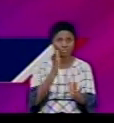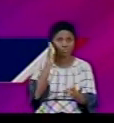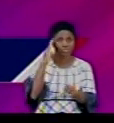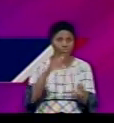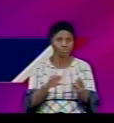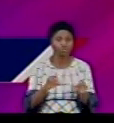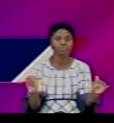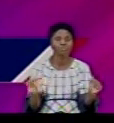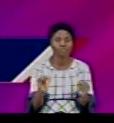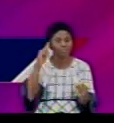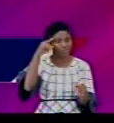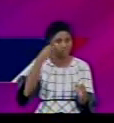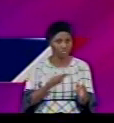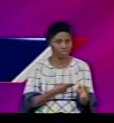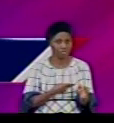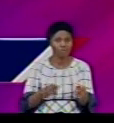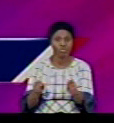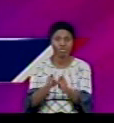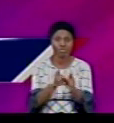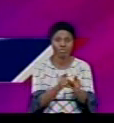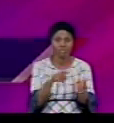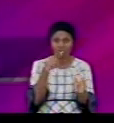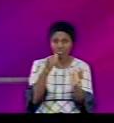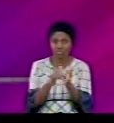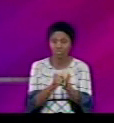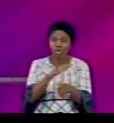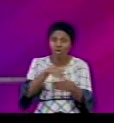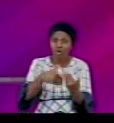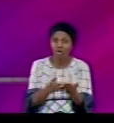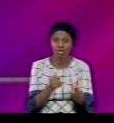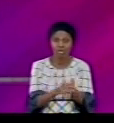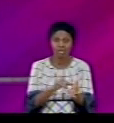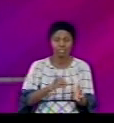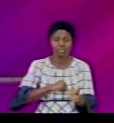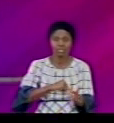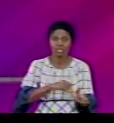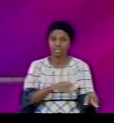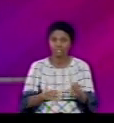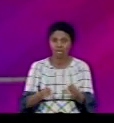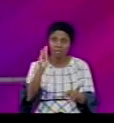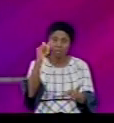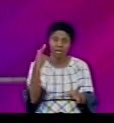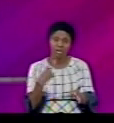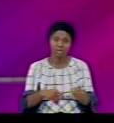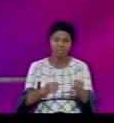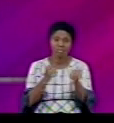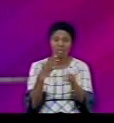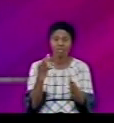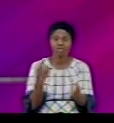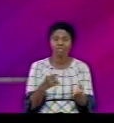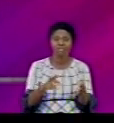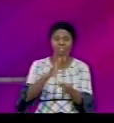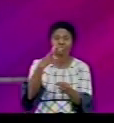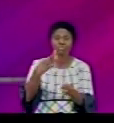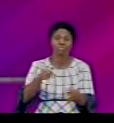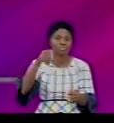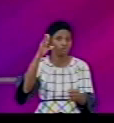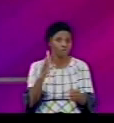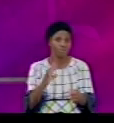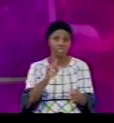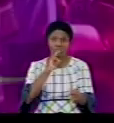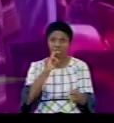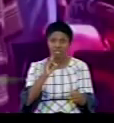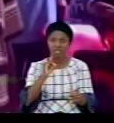said, all that I did by the power of the Spirit of God is by the faith of the Son of